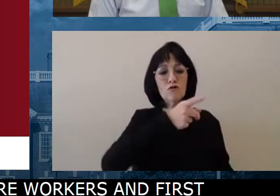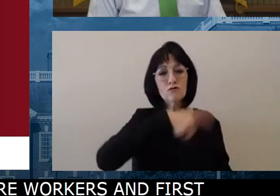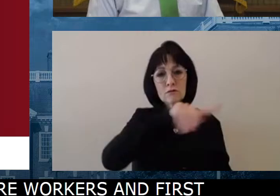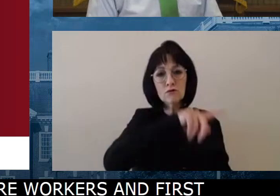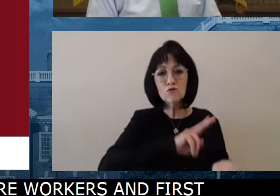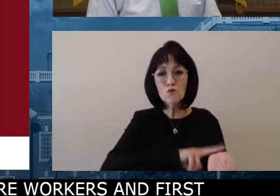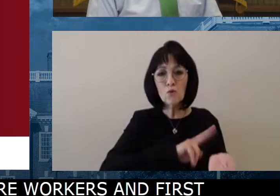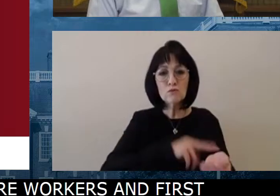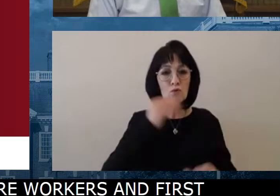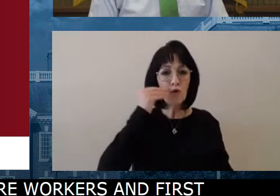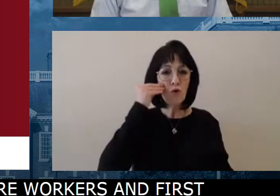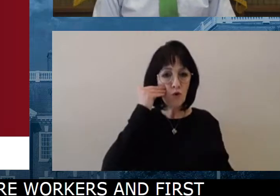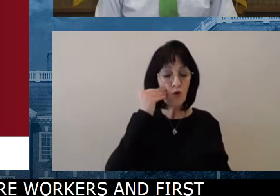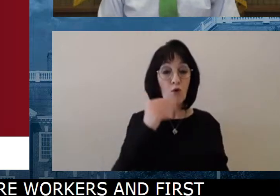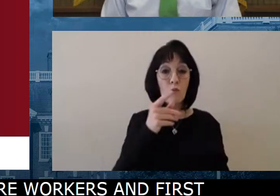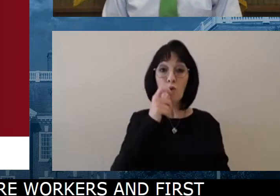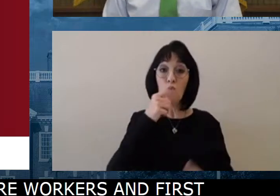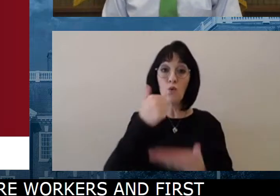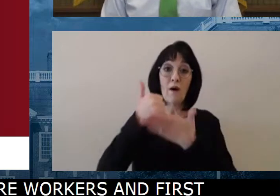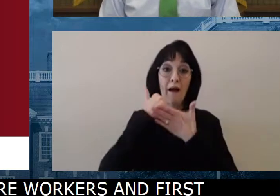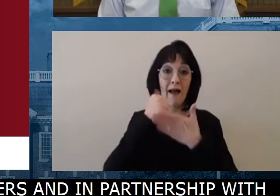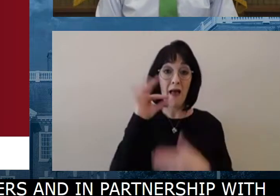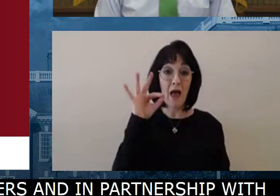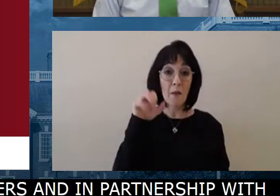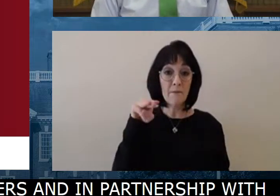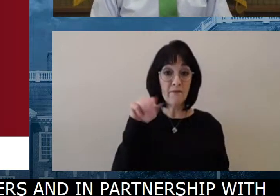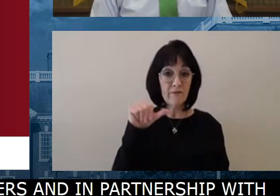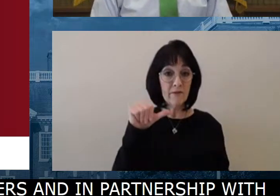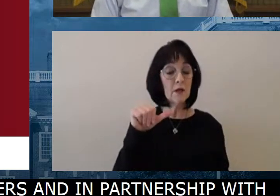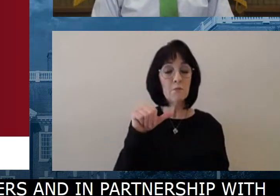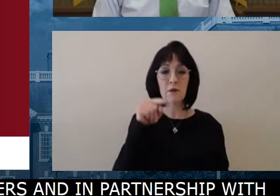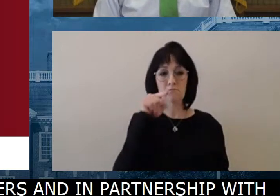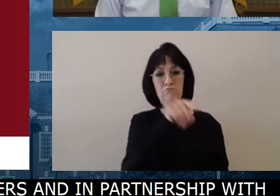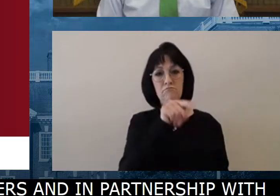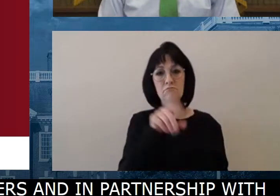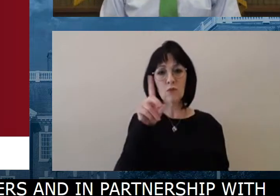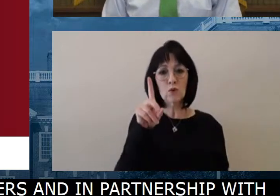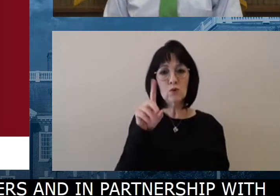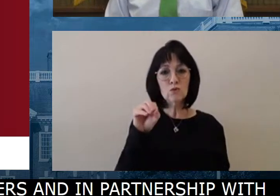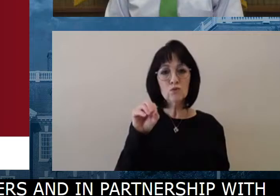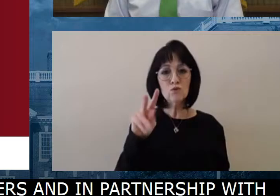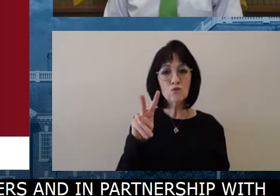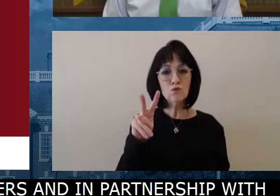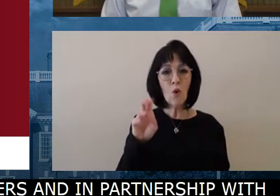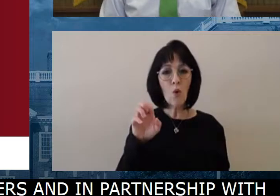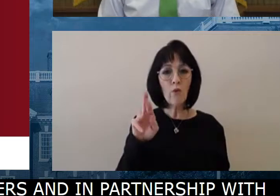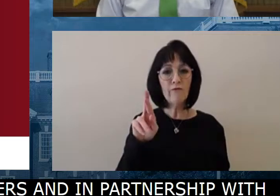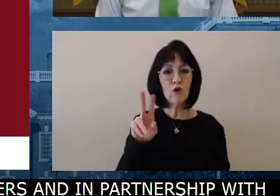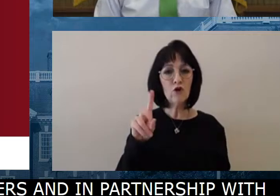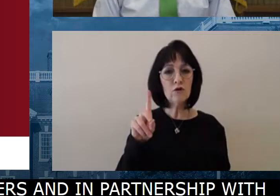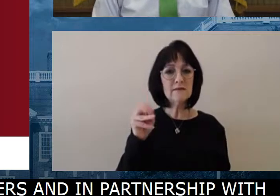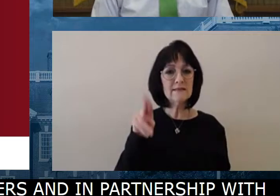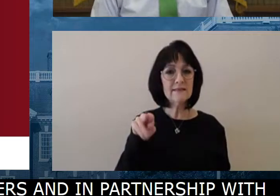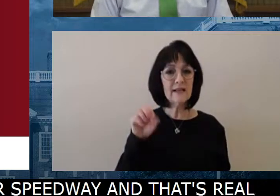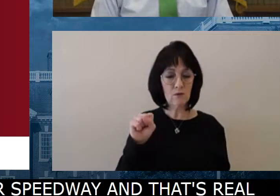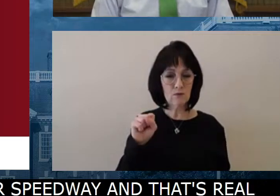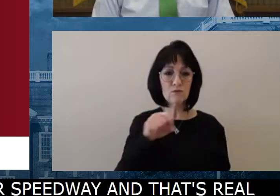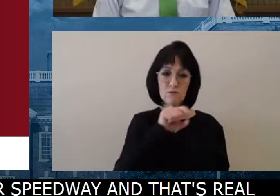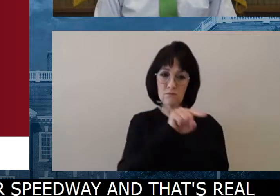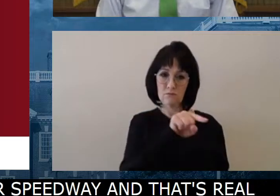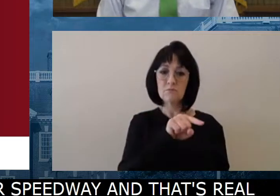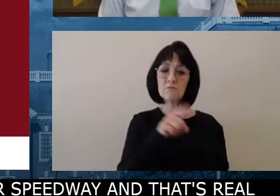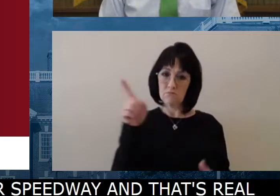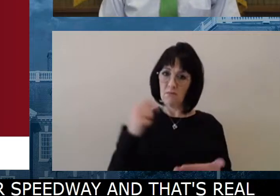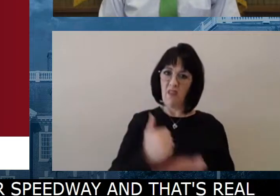FEMA at the Dover Speedway, and that's really a big asset for us as we